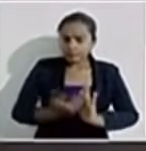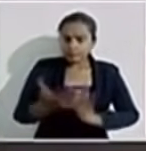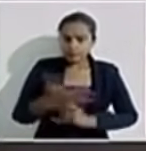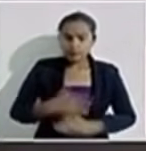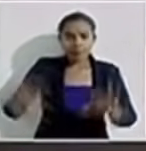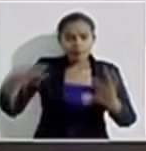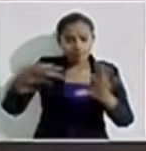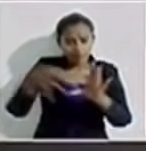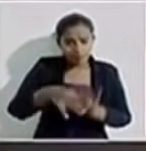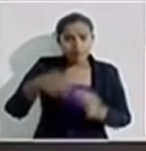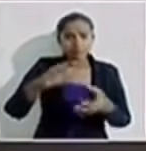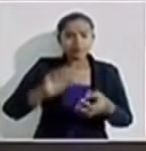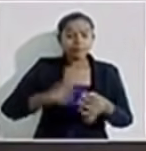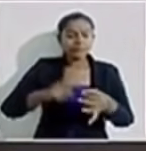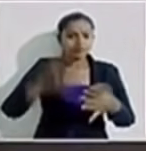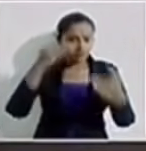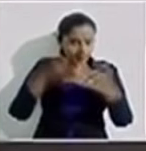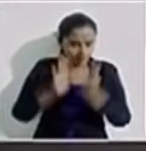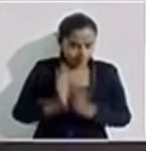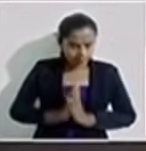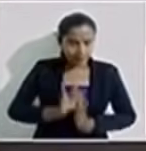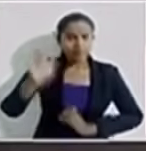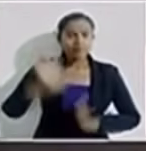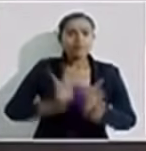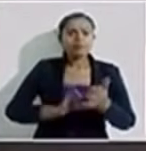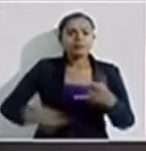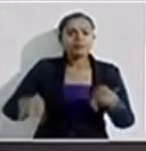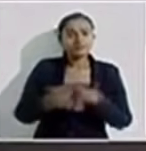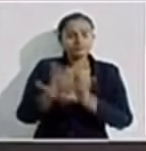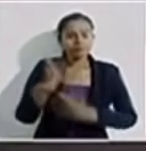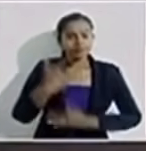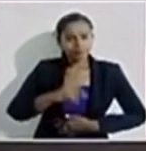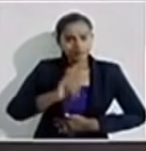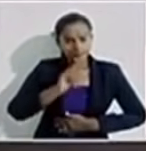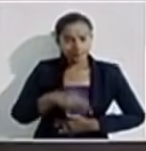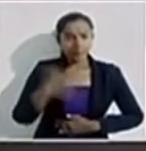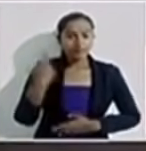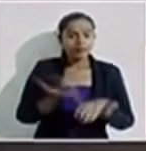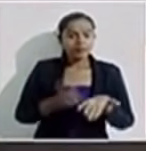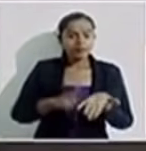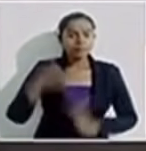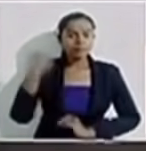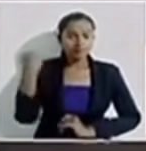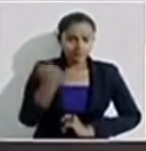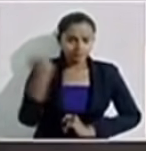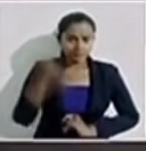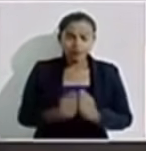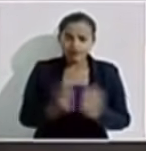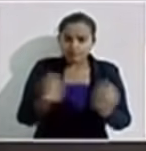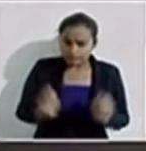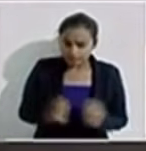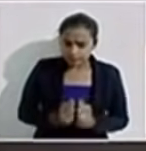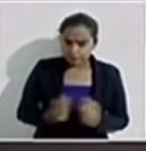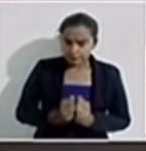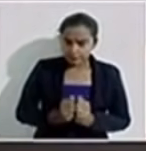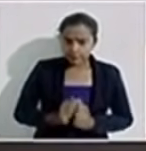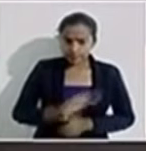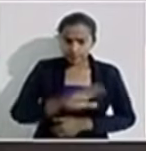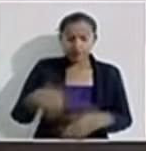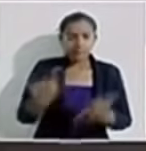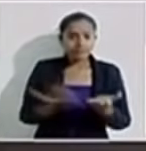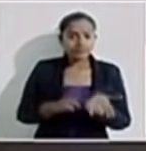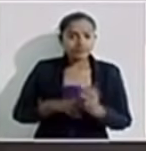Secretary expressed the following views at a media briefing organized by the President's Media Center today under the theme